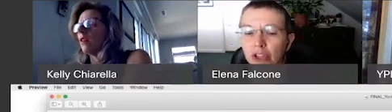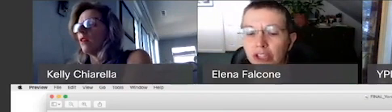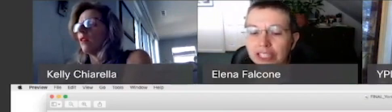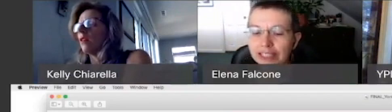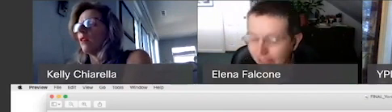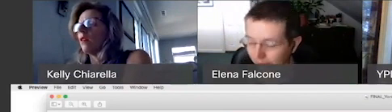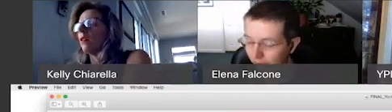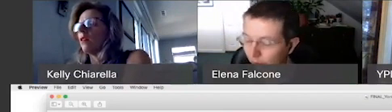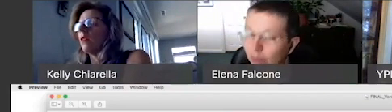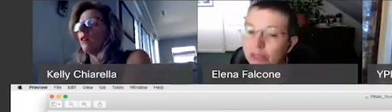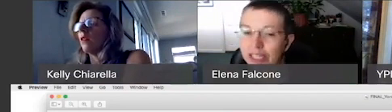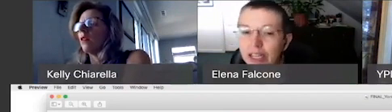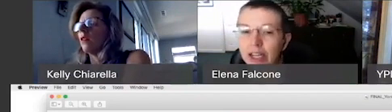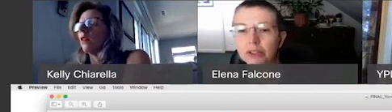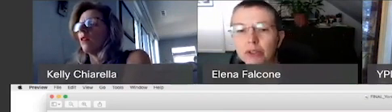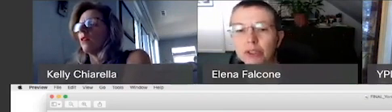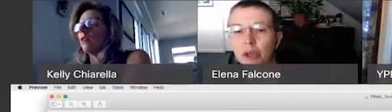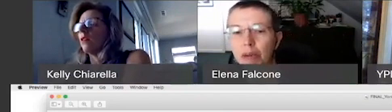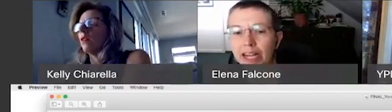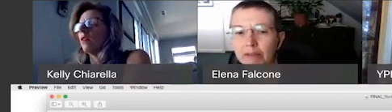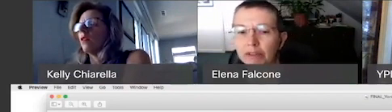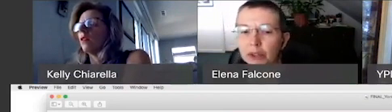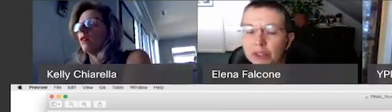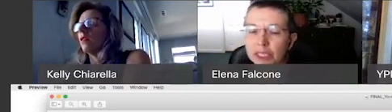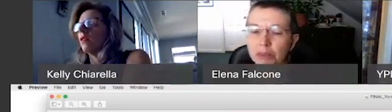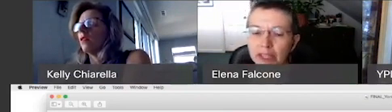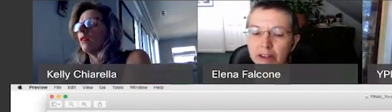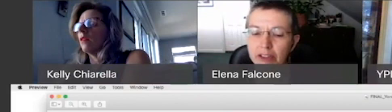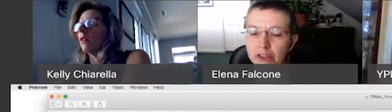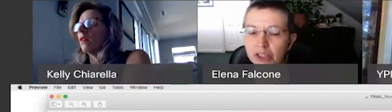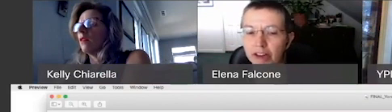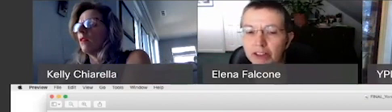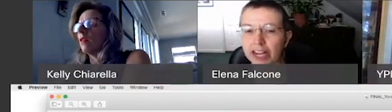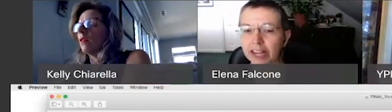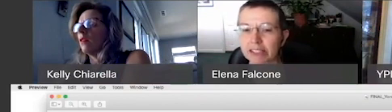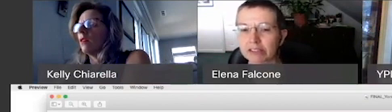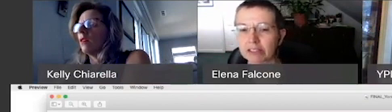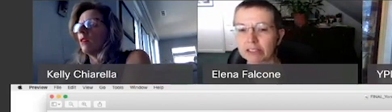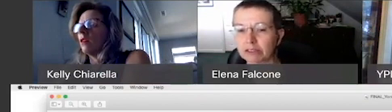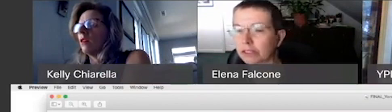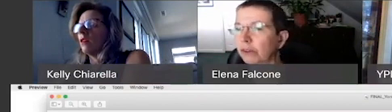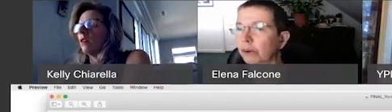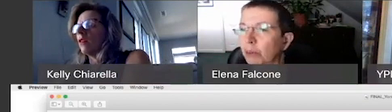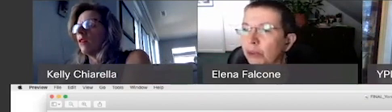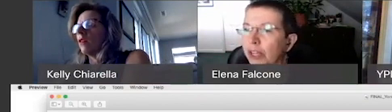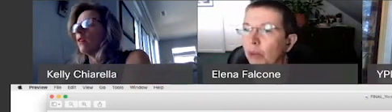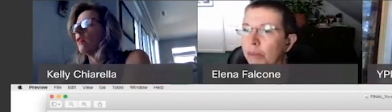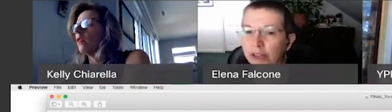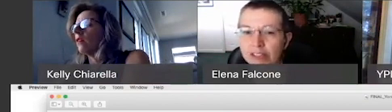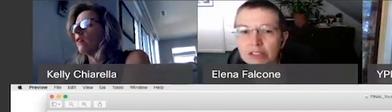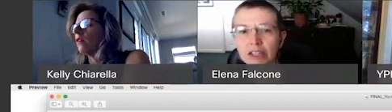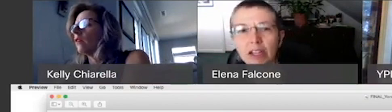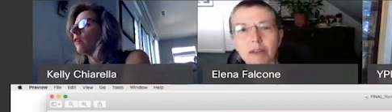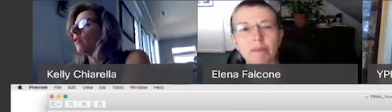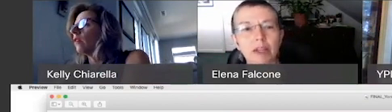to the seniorlawday.info website. So you can go back and review the tips that Gary just shared and access these phone numbers and